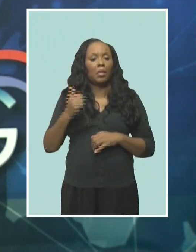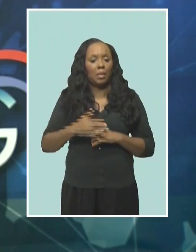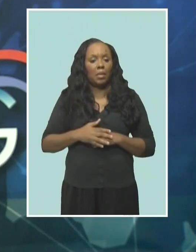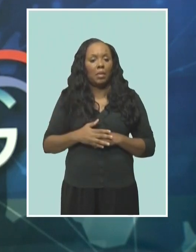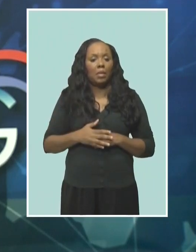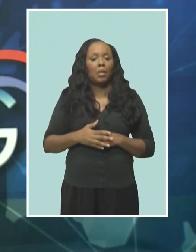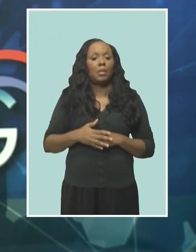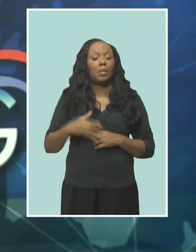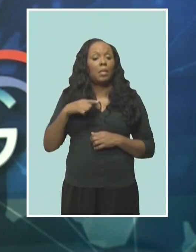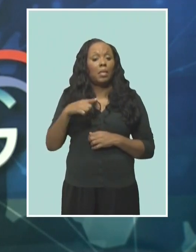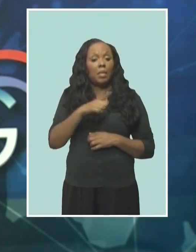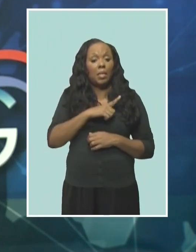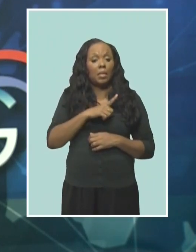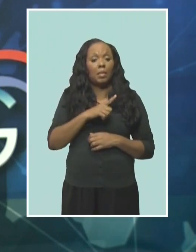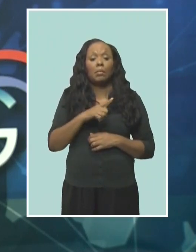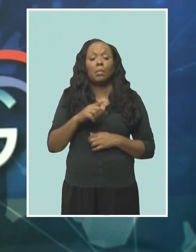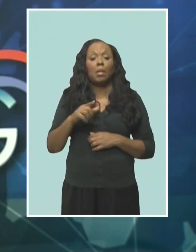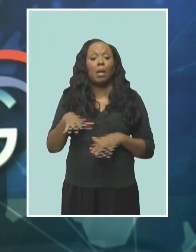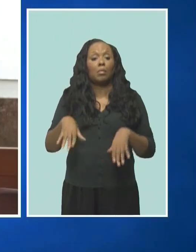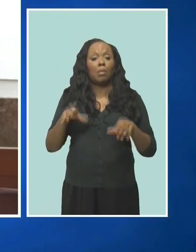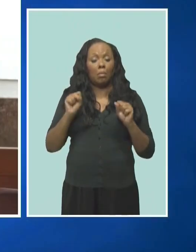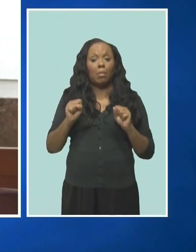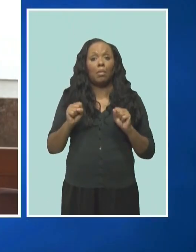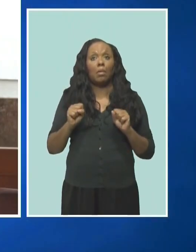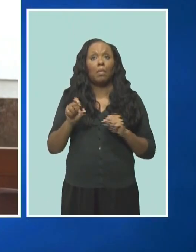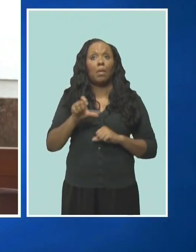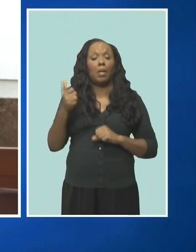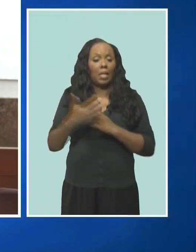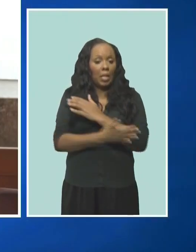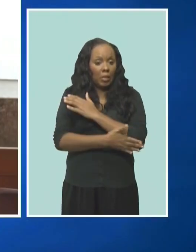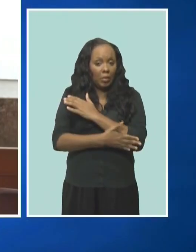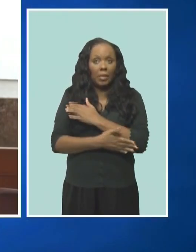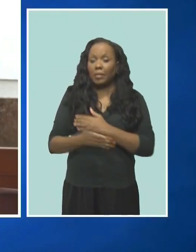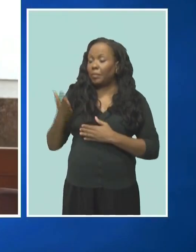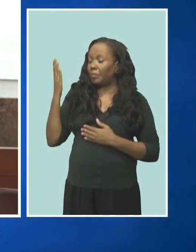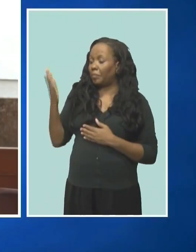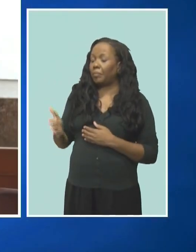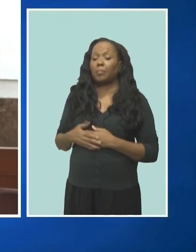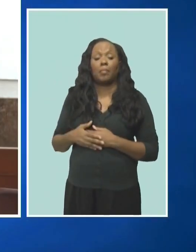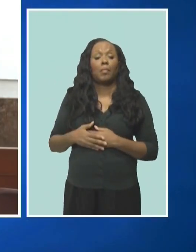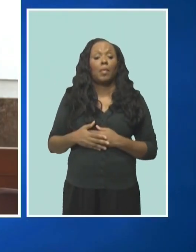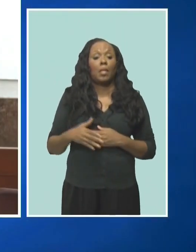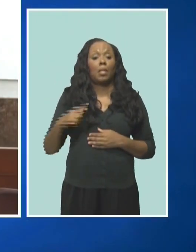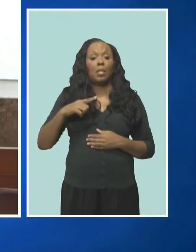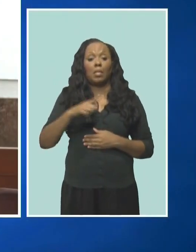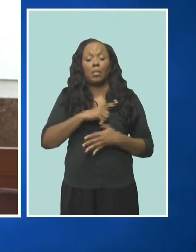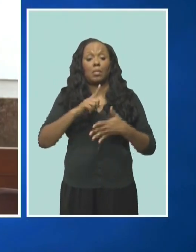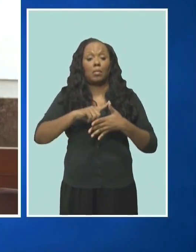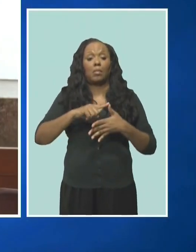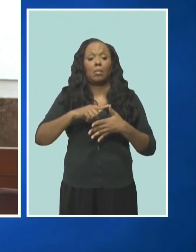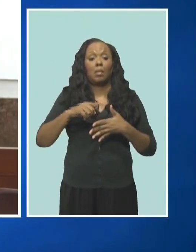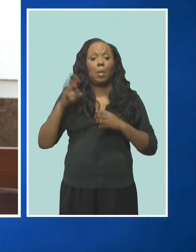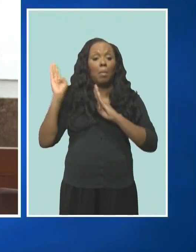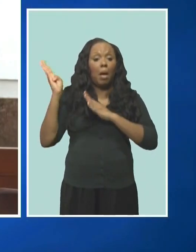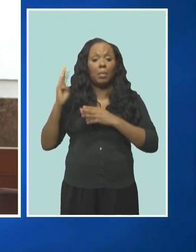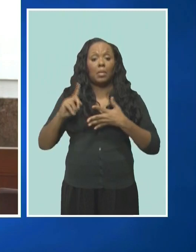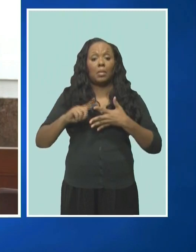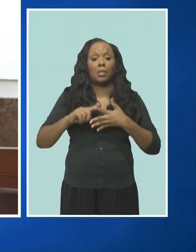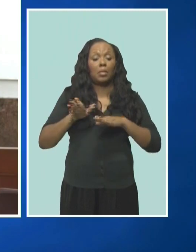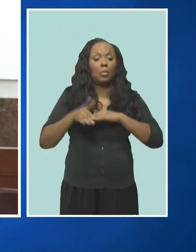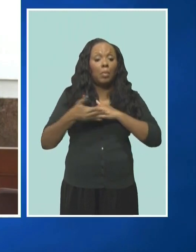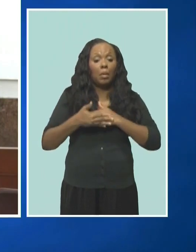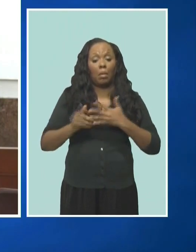adopted by Barbados. We can start with the Bahamas, we can look at Belize, we can look at